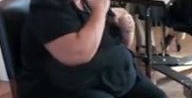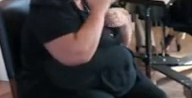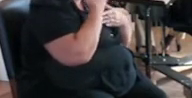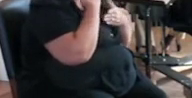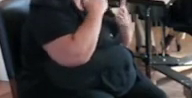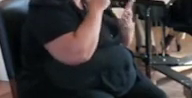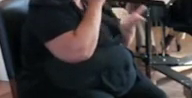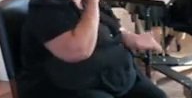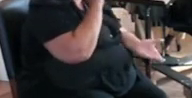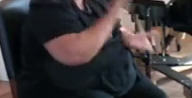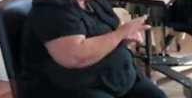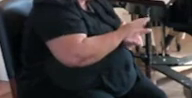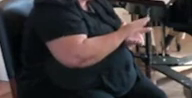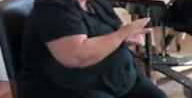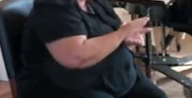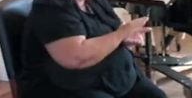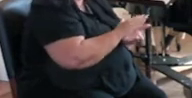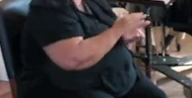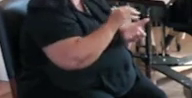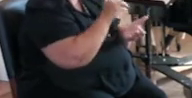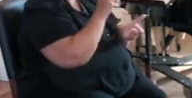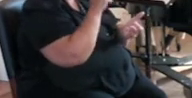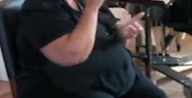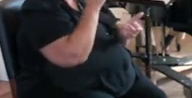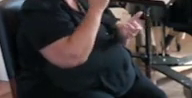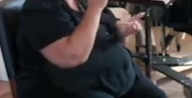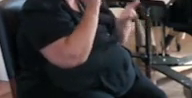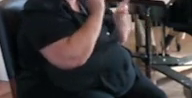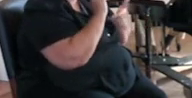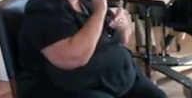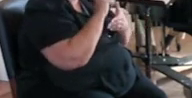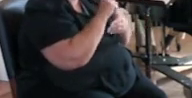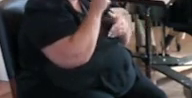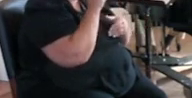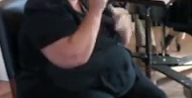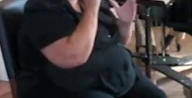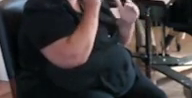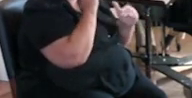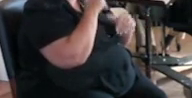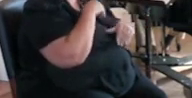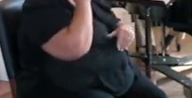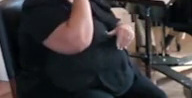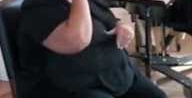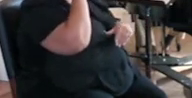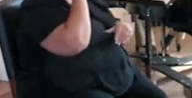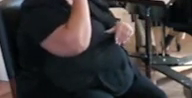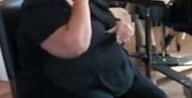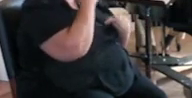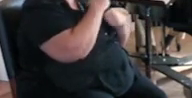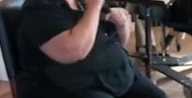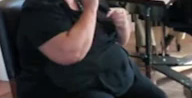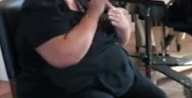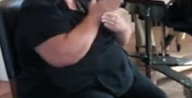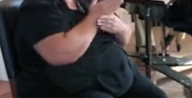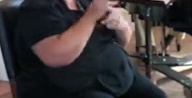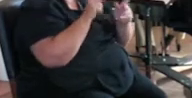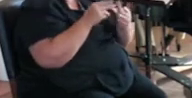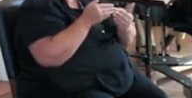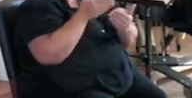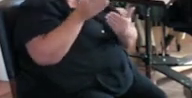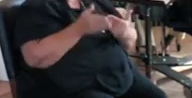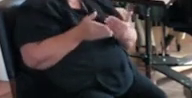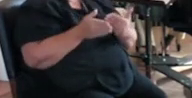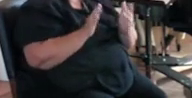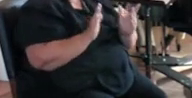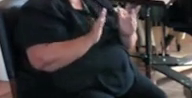so don't come expecting to be filled to the brim, and be prepared to share with the person next to you. But I think we can do that too. So I hope